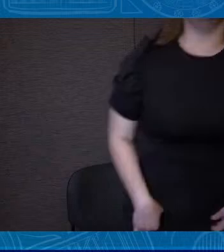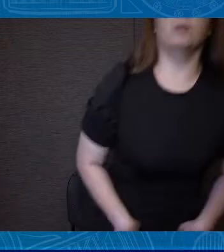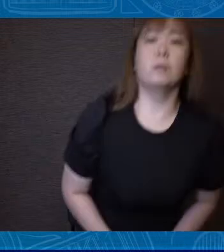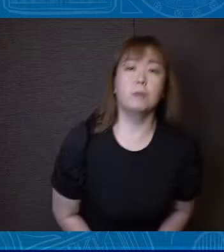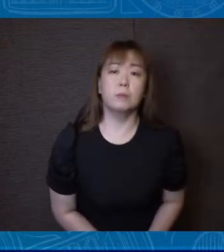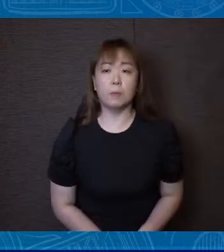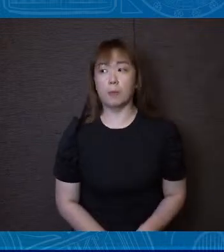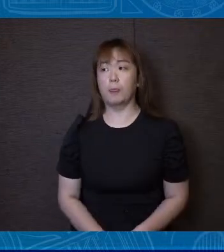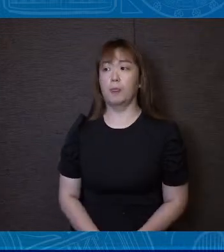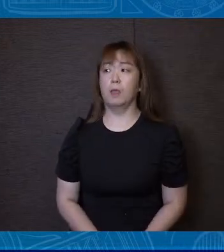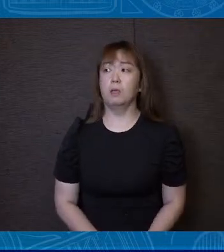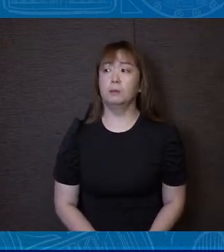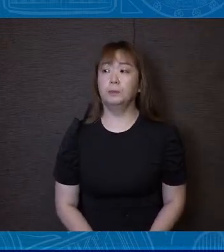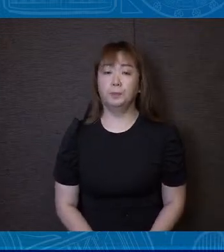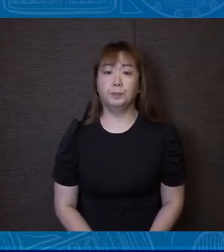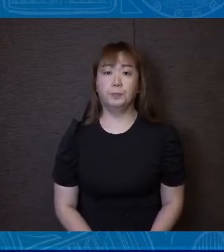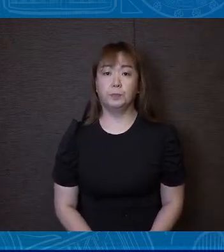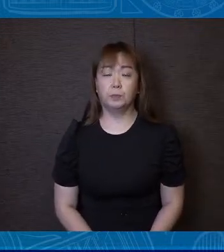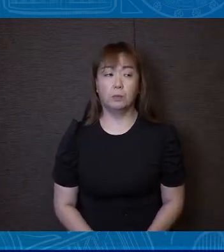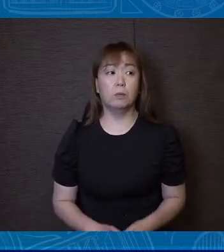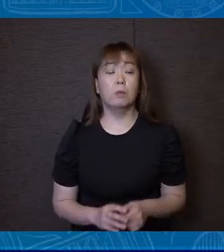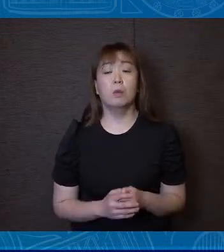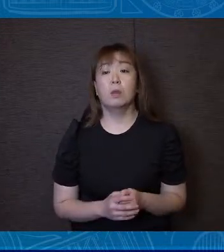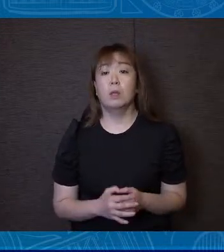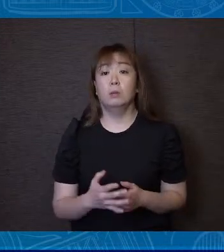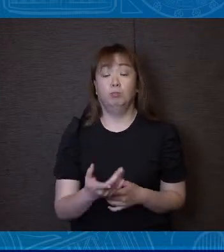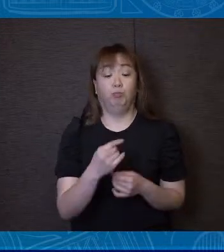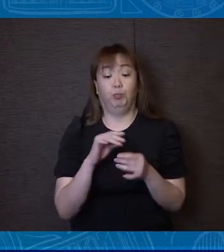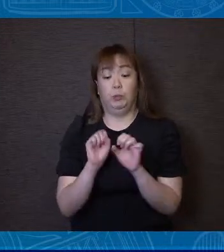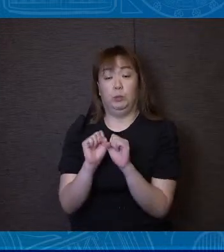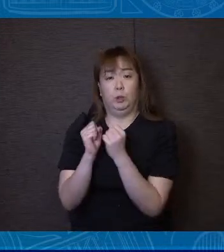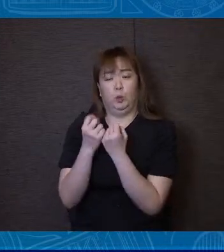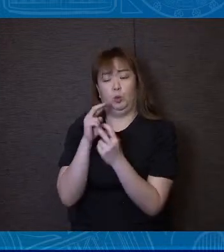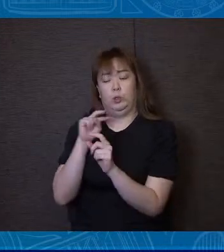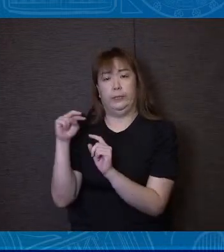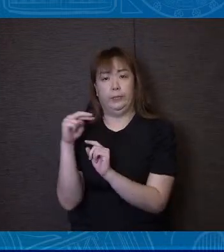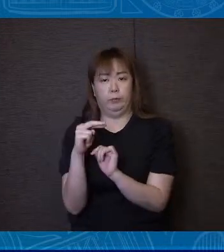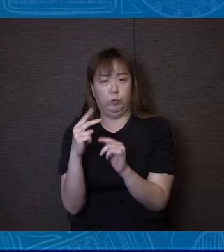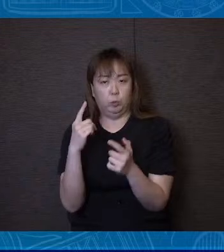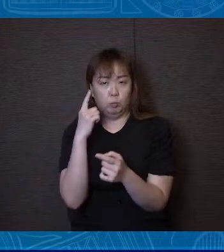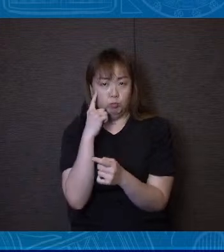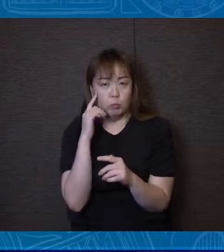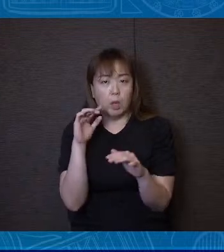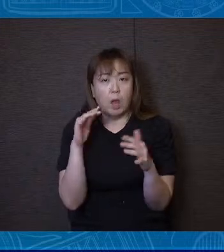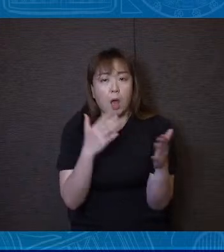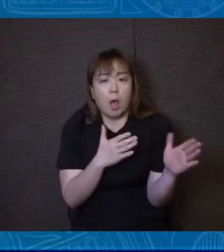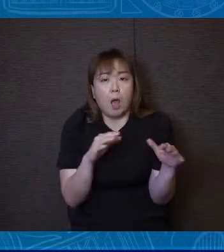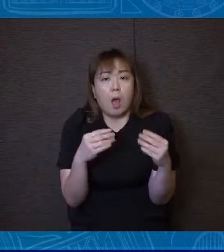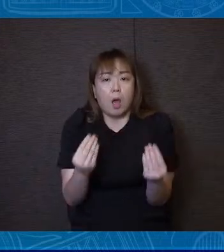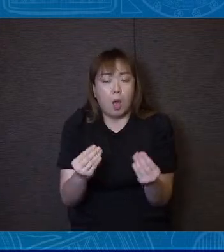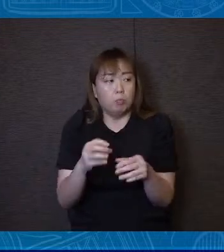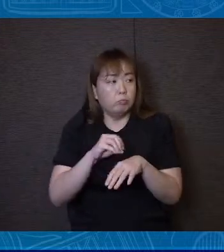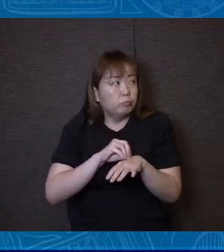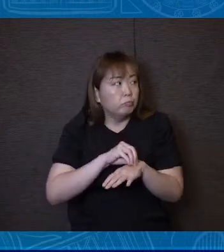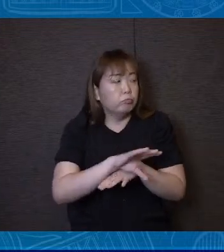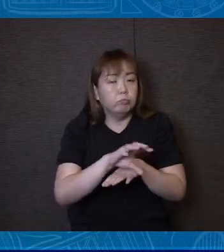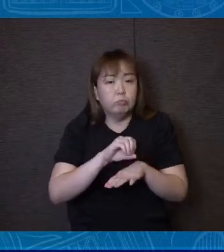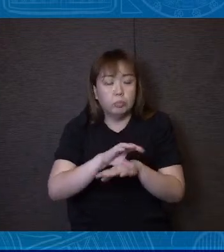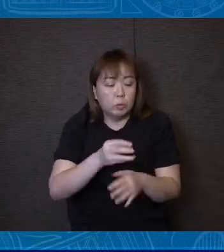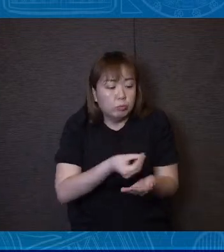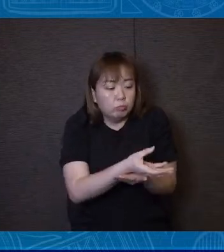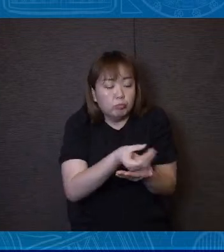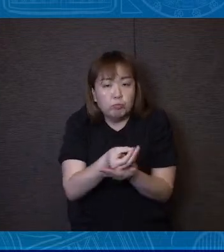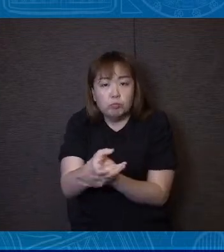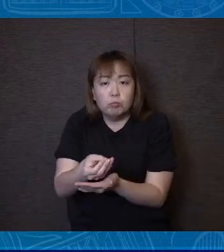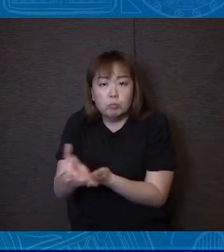social anthropological work to look at sort of what means to convey sort of preparedness messages to different communities. So